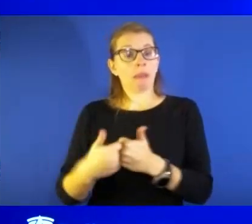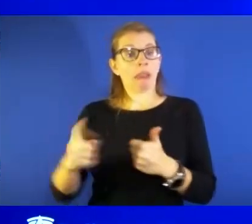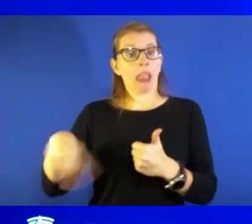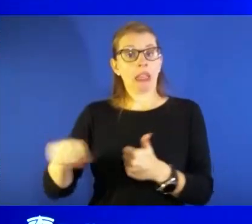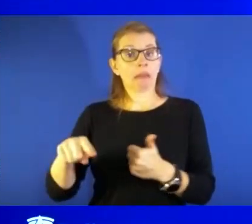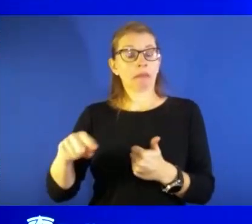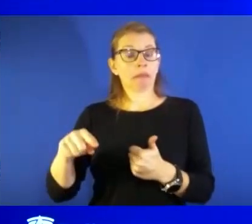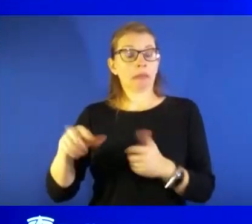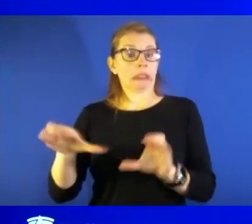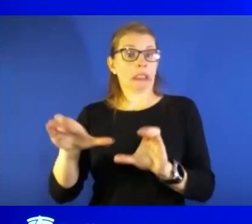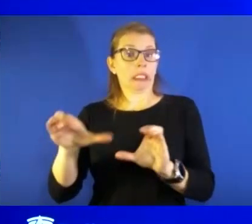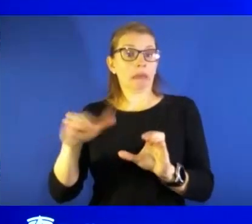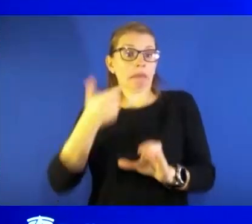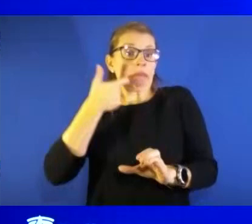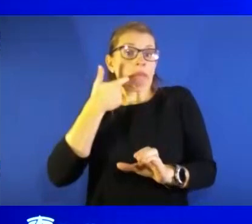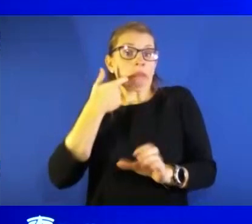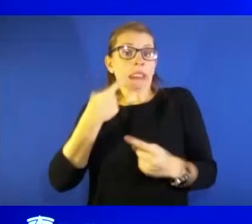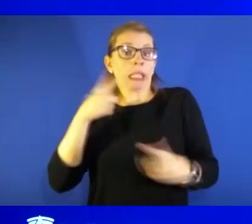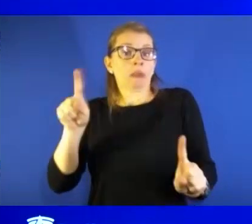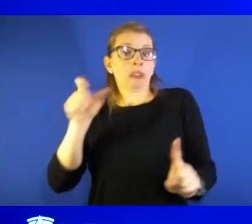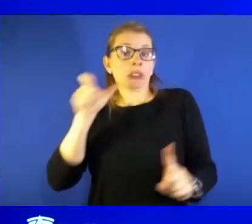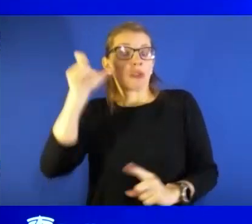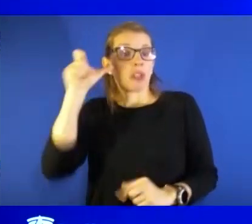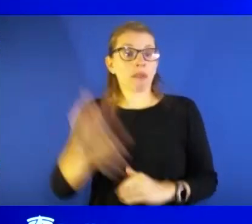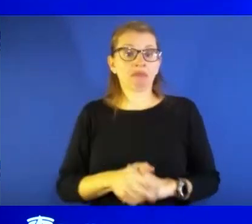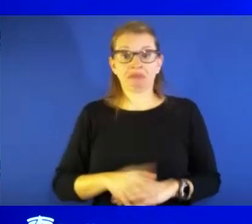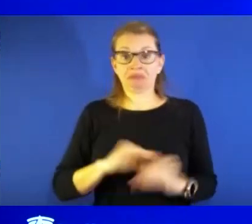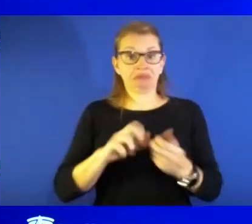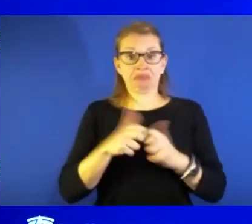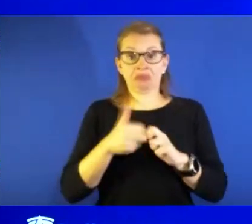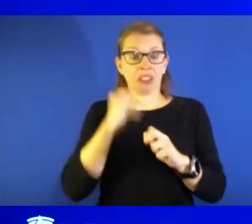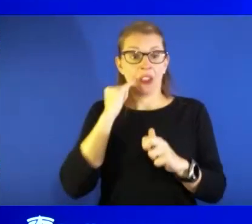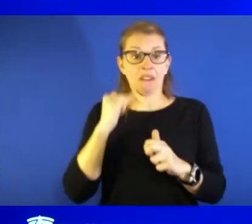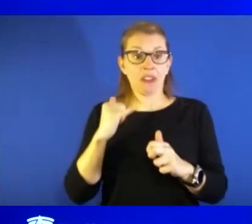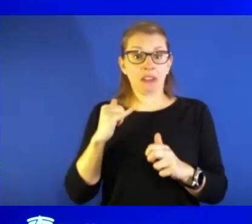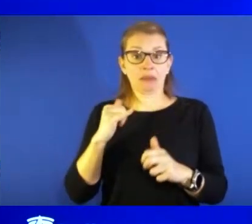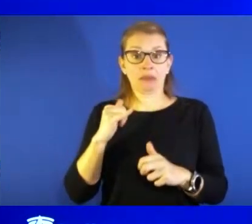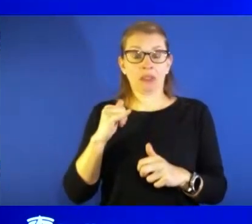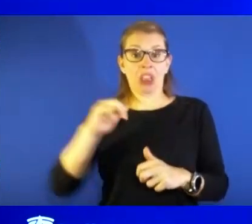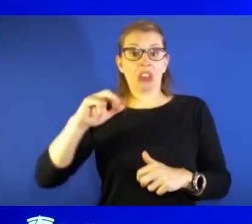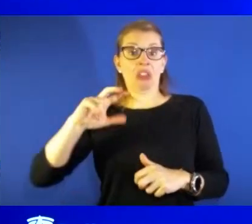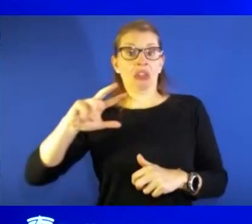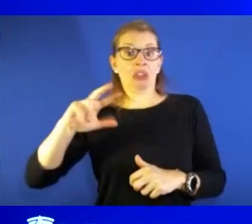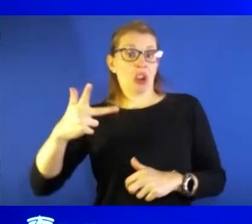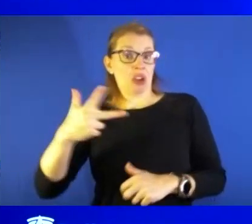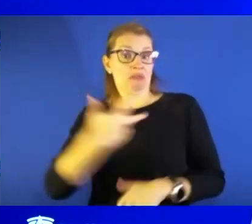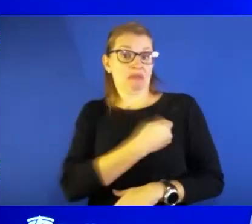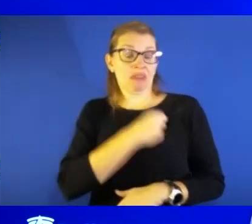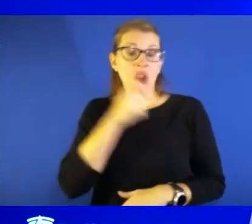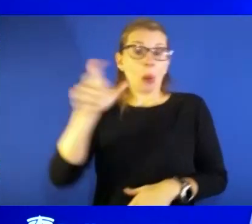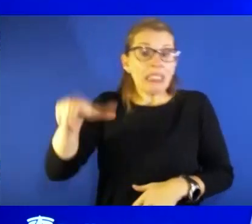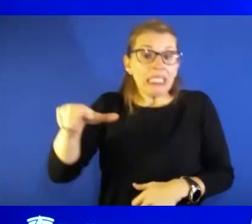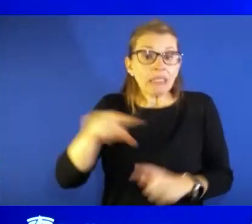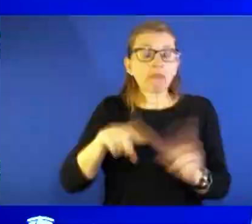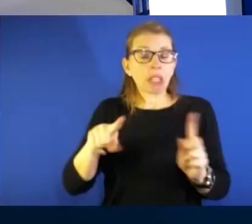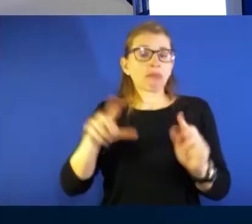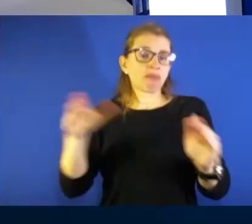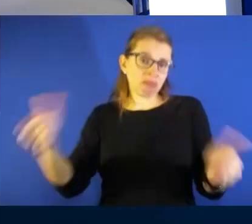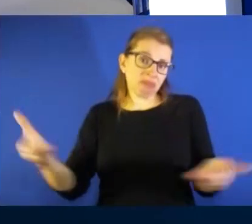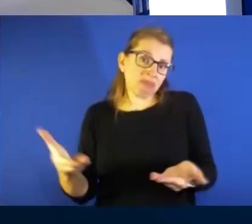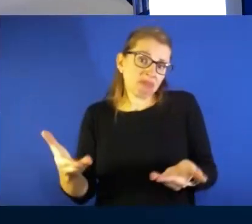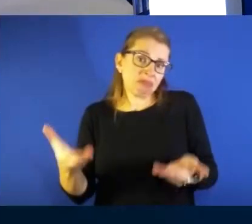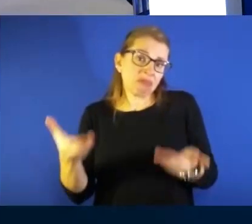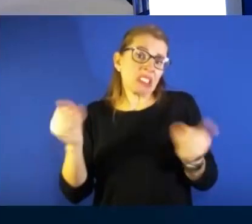Yeah. yesterday. Right. I don't have a problem if you go get that dose. I don't think it's needed. You're certainly welcome to. So would